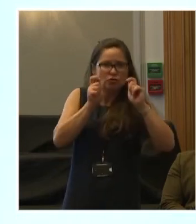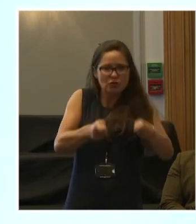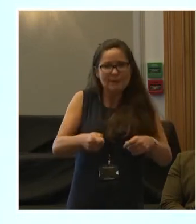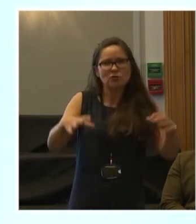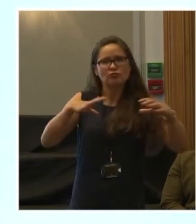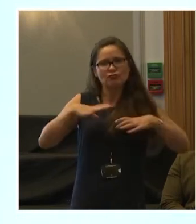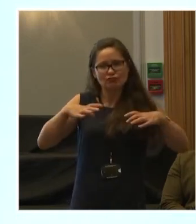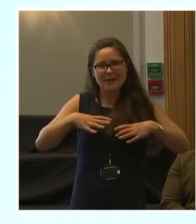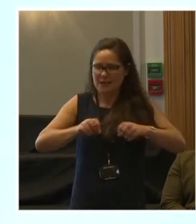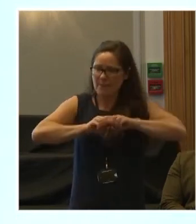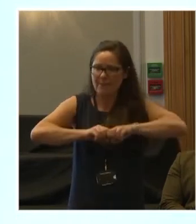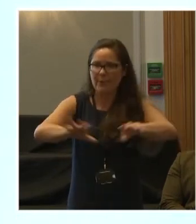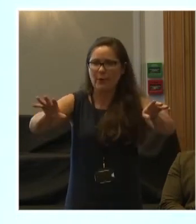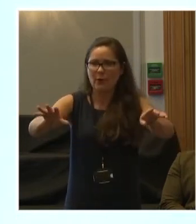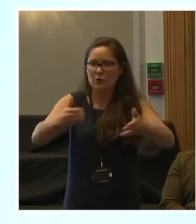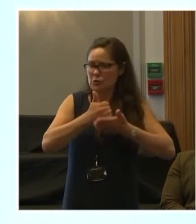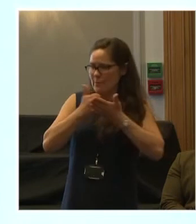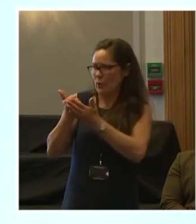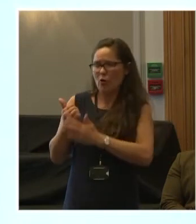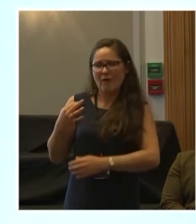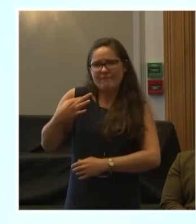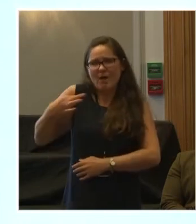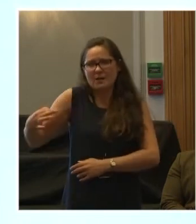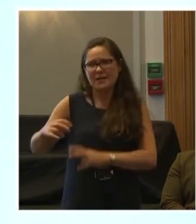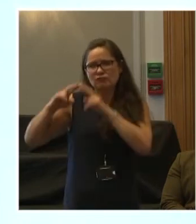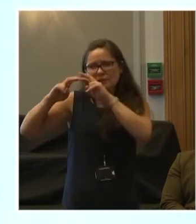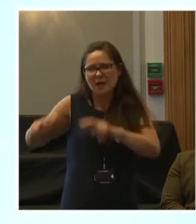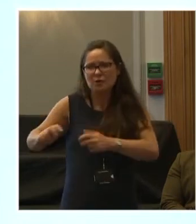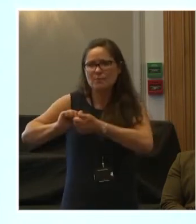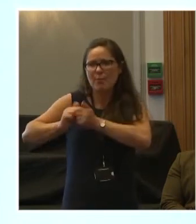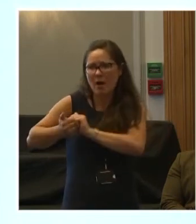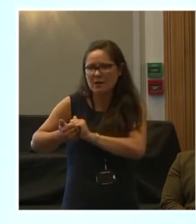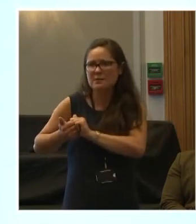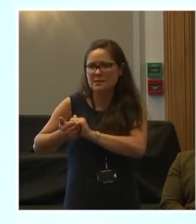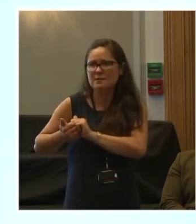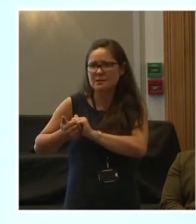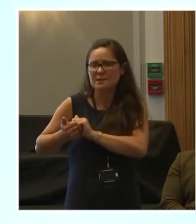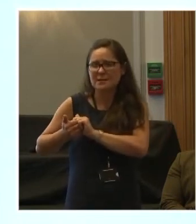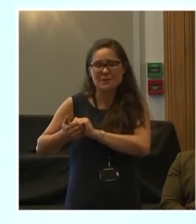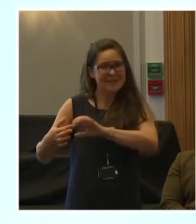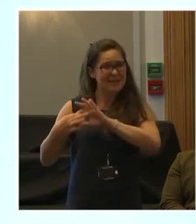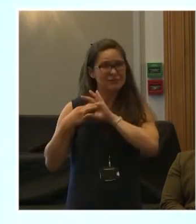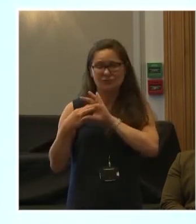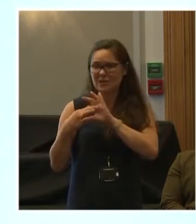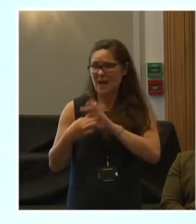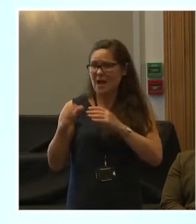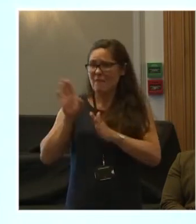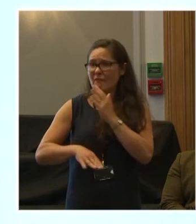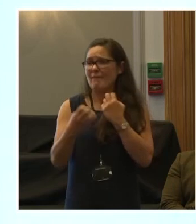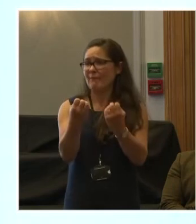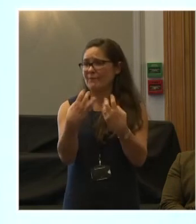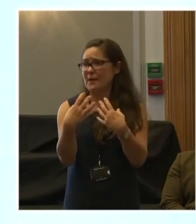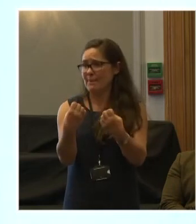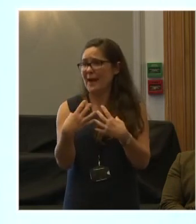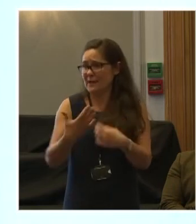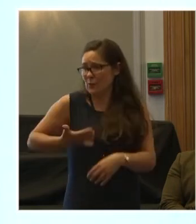all of our volunteers, researchers, and partners is entirely based and completely reliant on the feedback and direction that